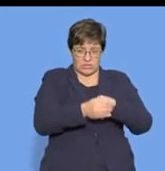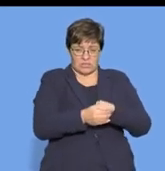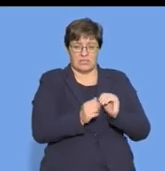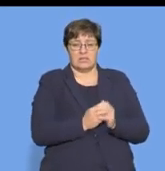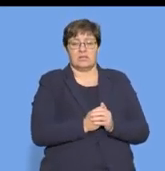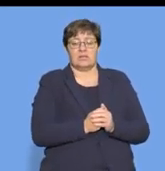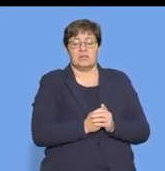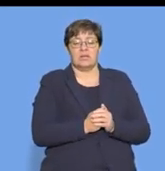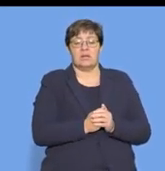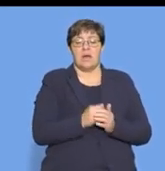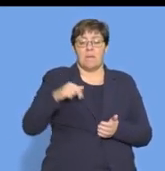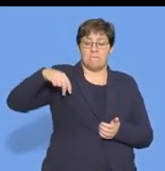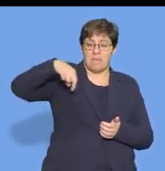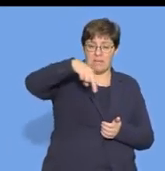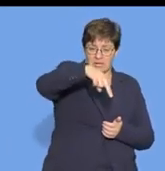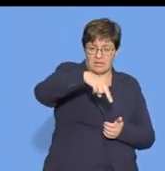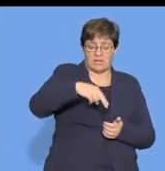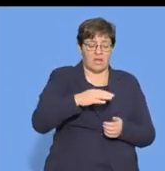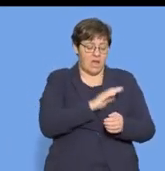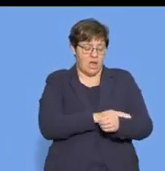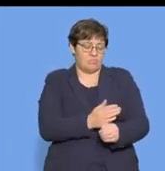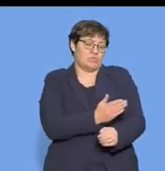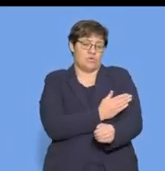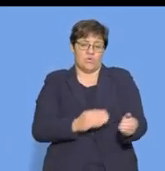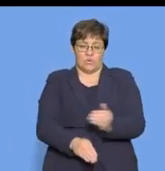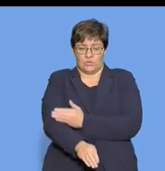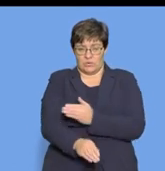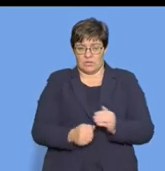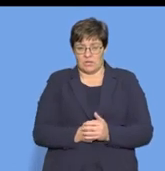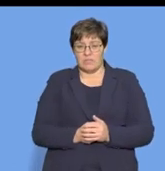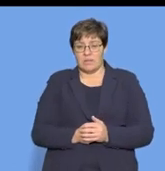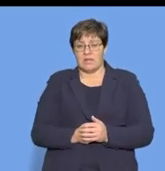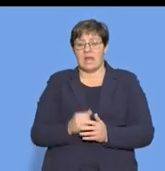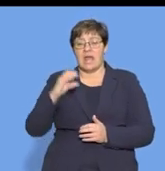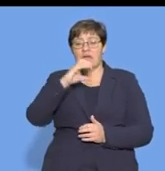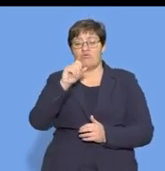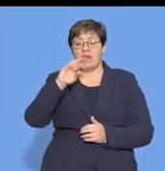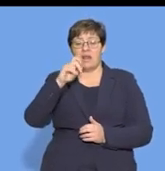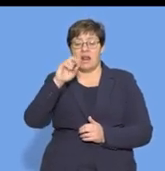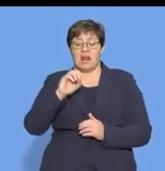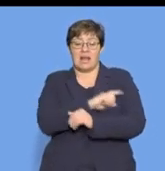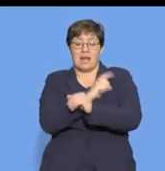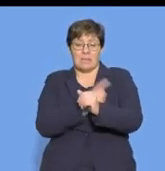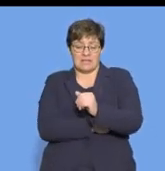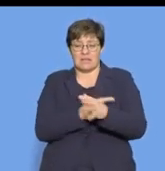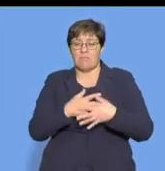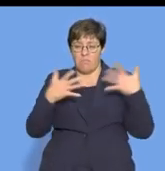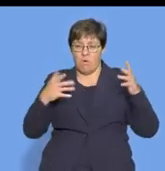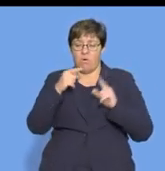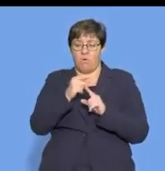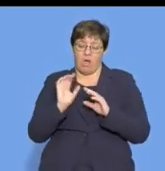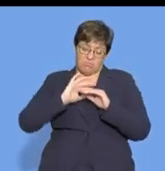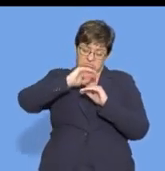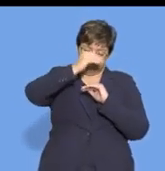diagram you can see very nicely where the cranial capacity is much greater. You can see there's a much